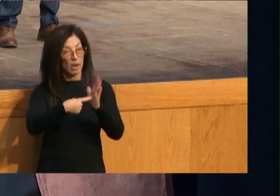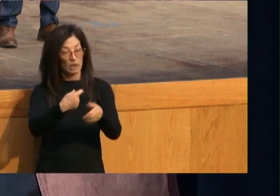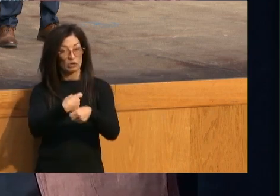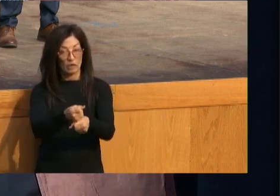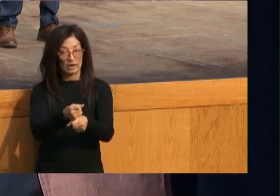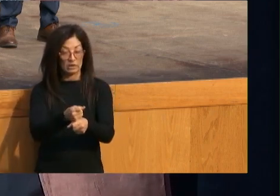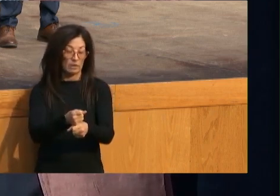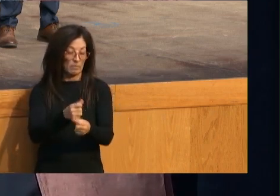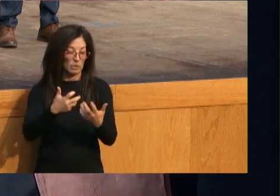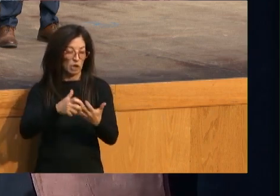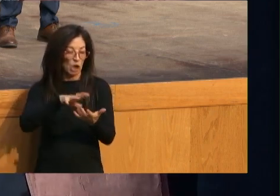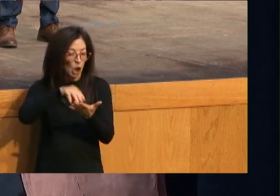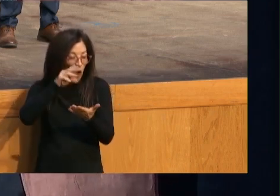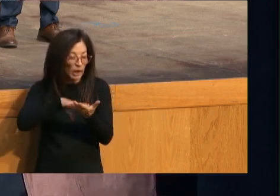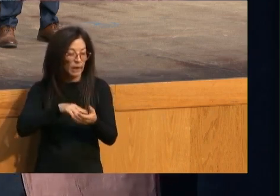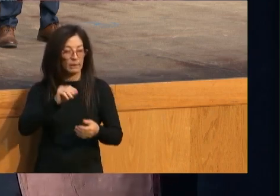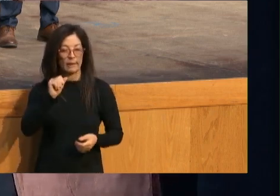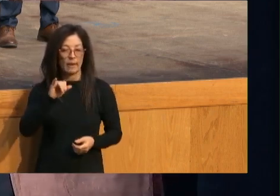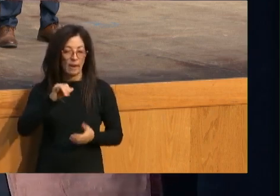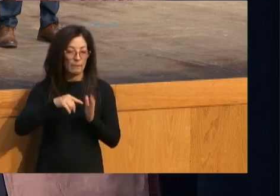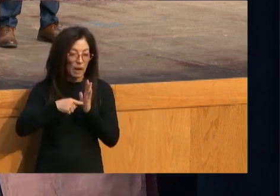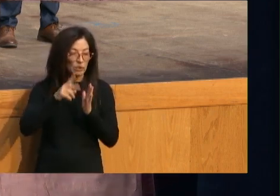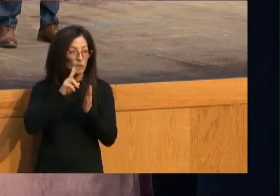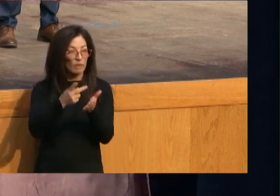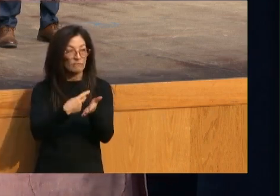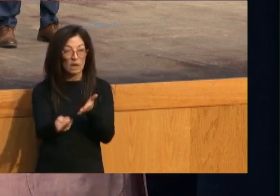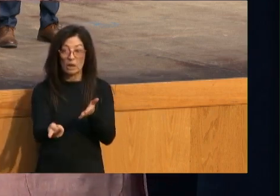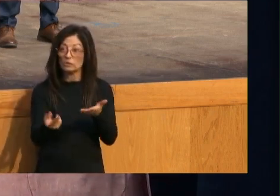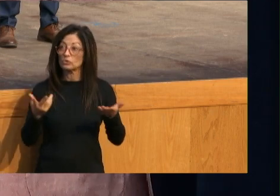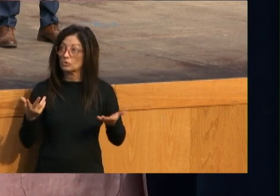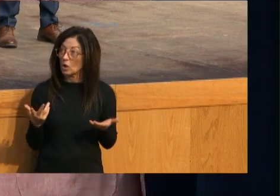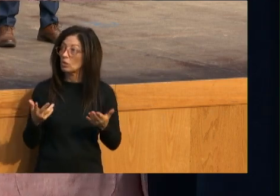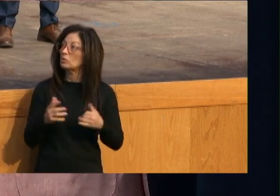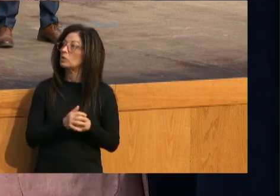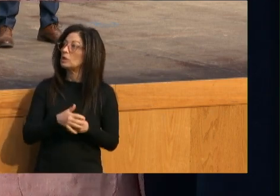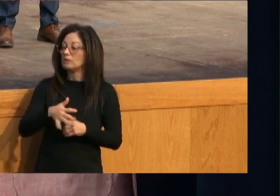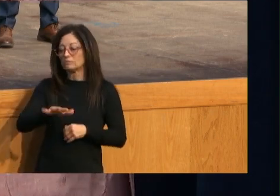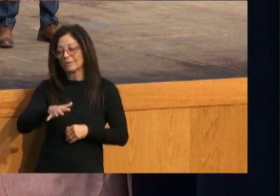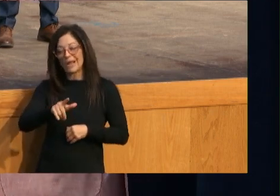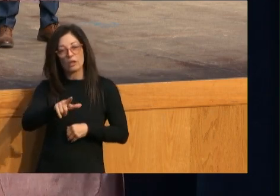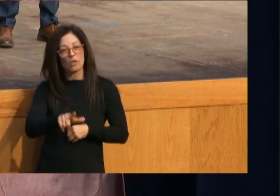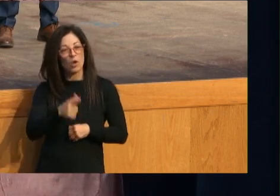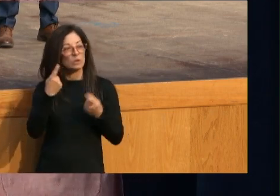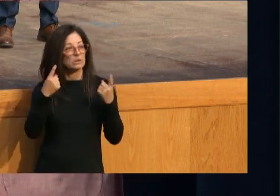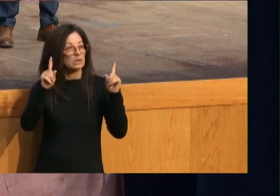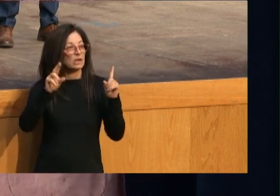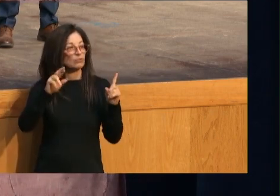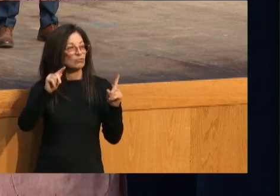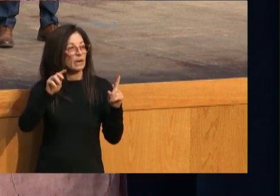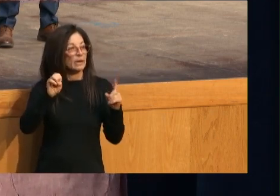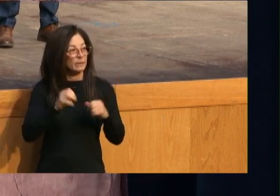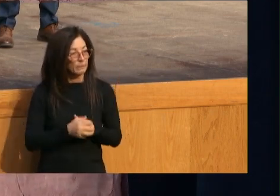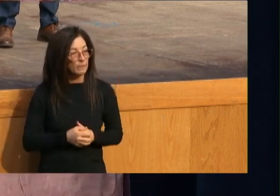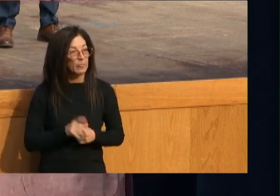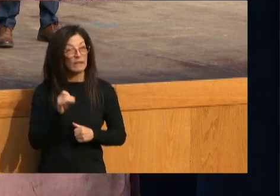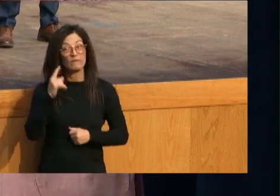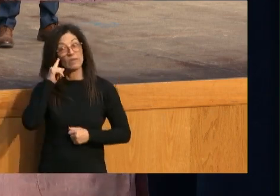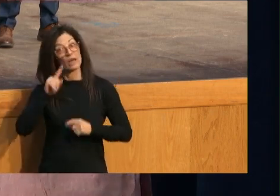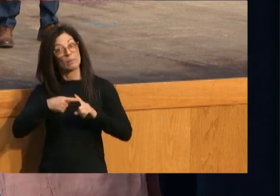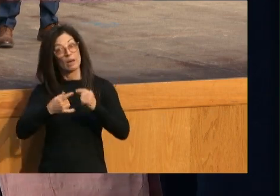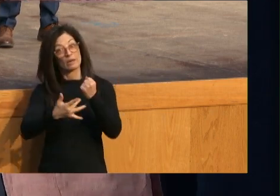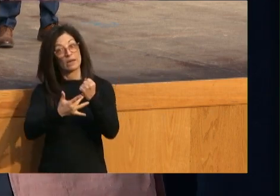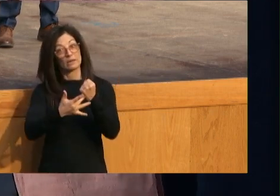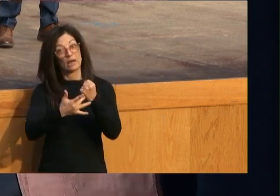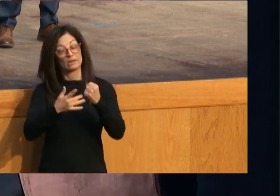learning models, AI models, fail. So it's a relatively low success rate. And if you think about technology